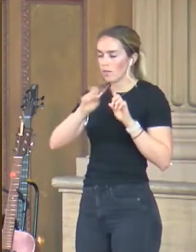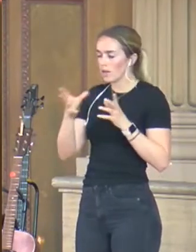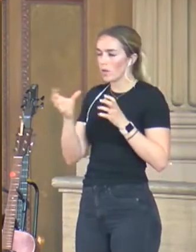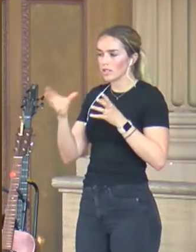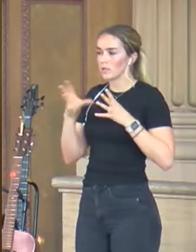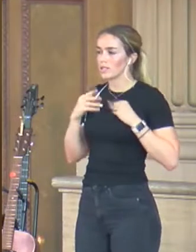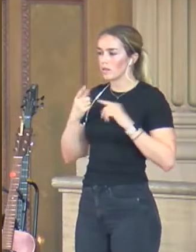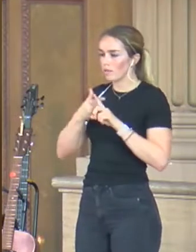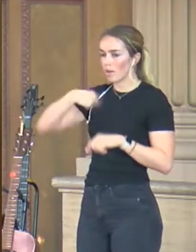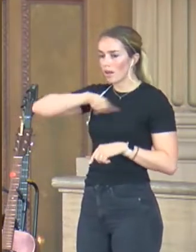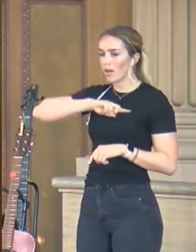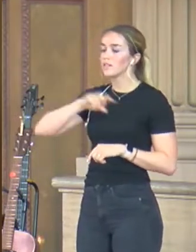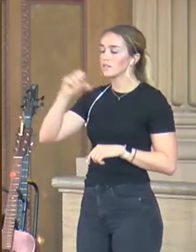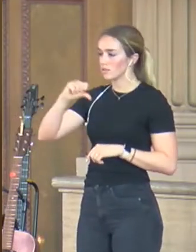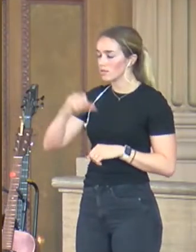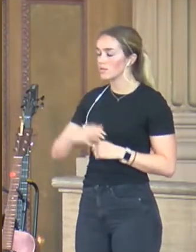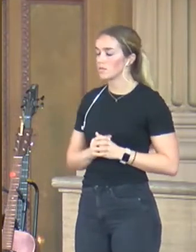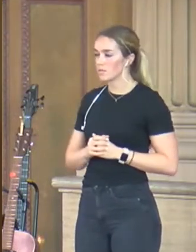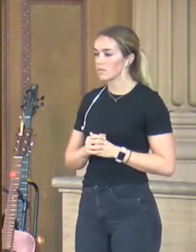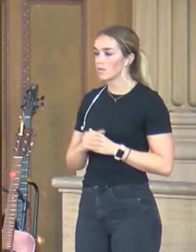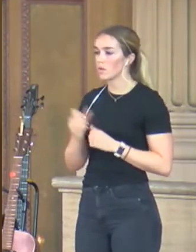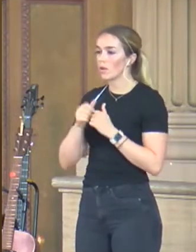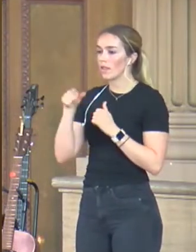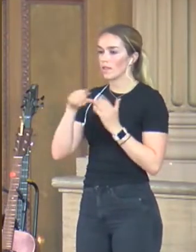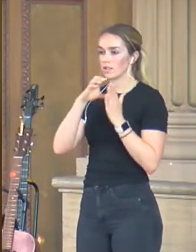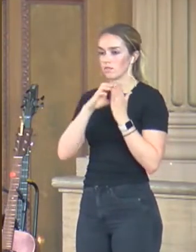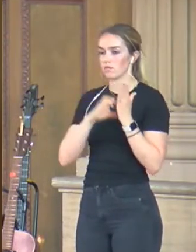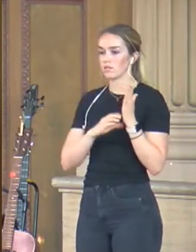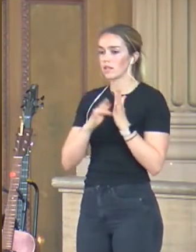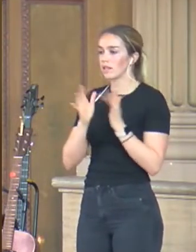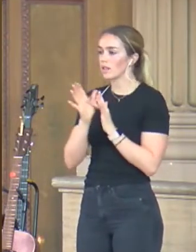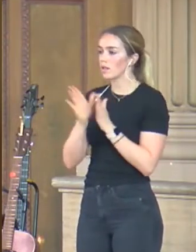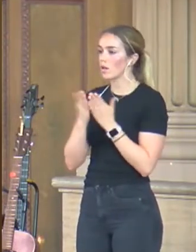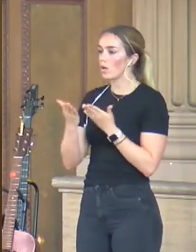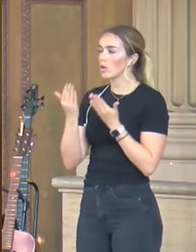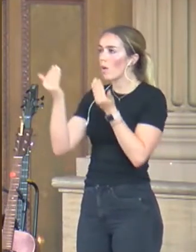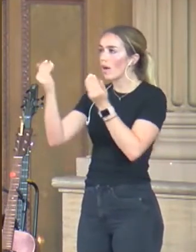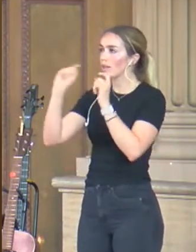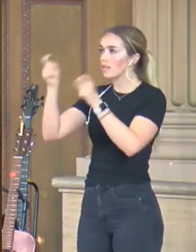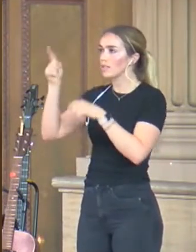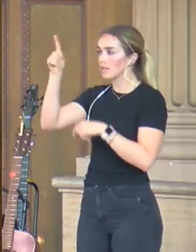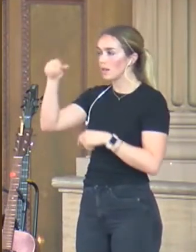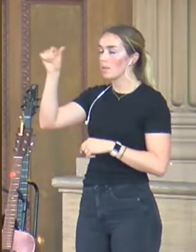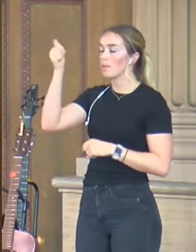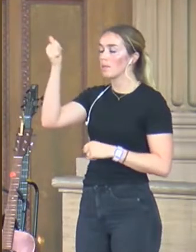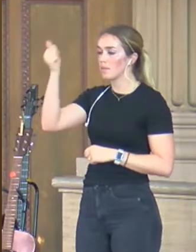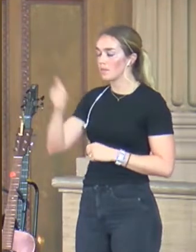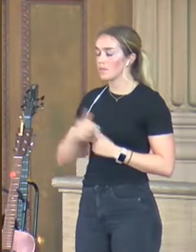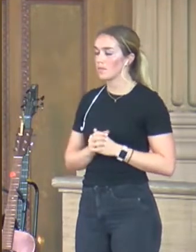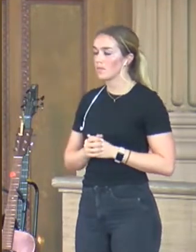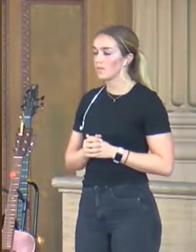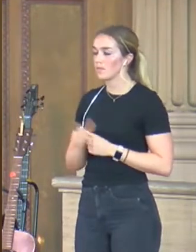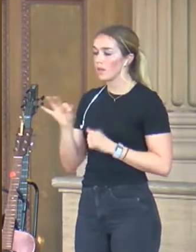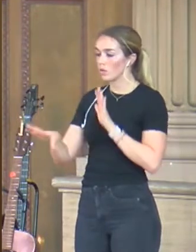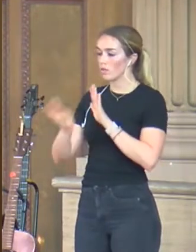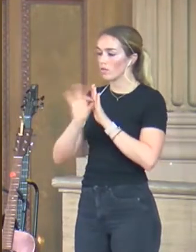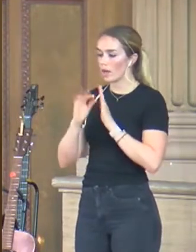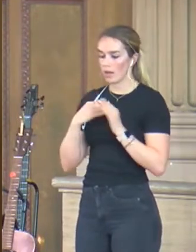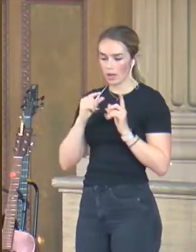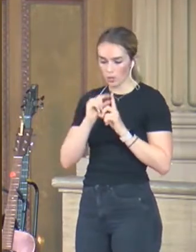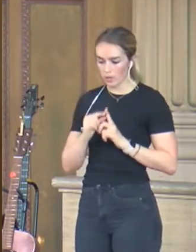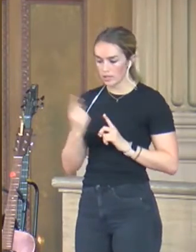from us. And so in this passage here, he's saying, Just pour it out on me. And if you find out that in your